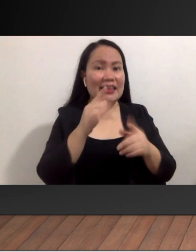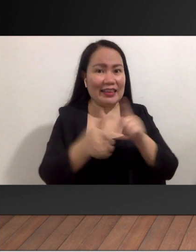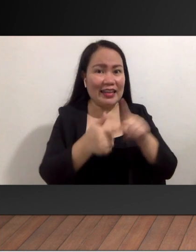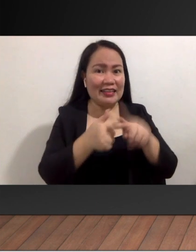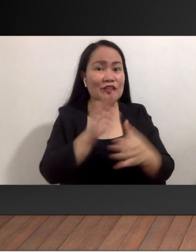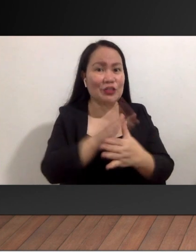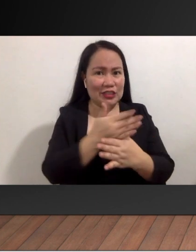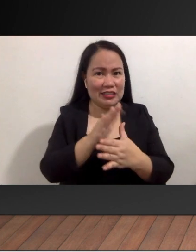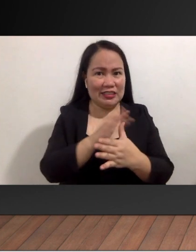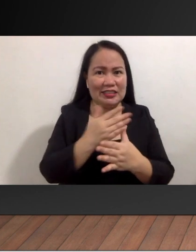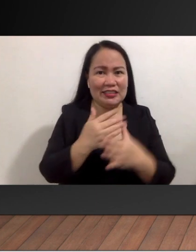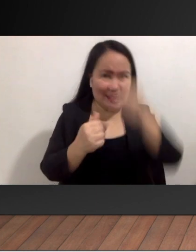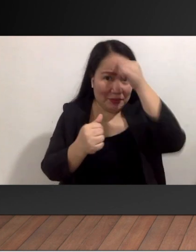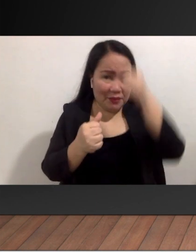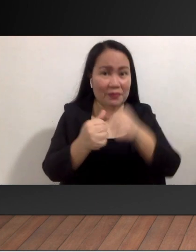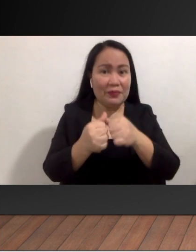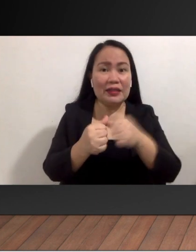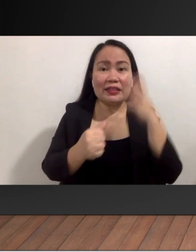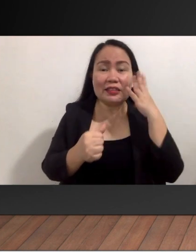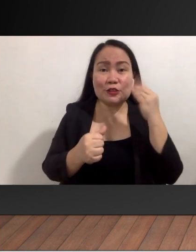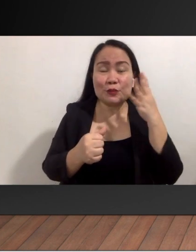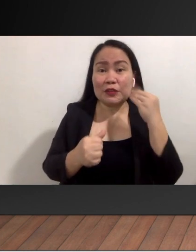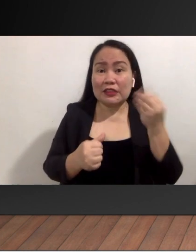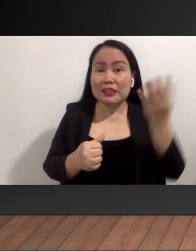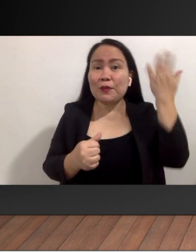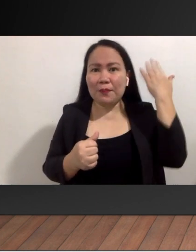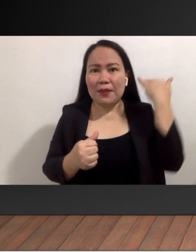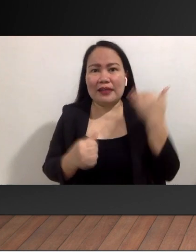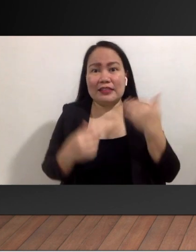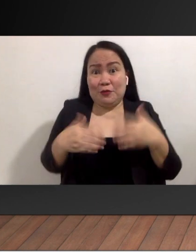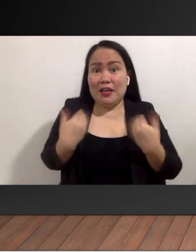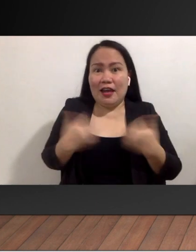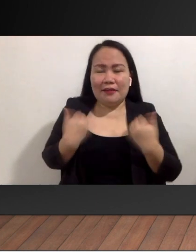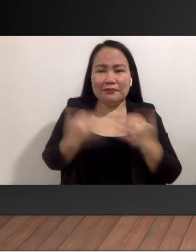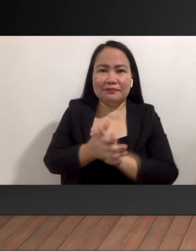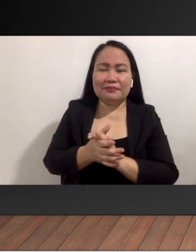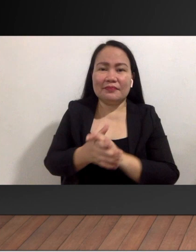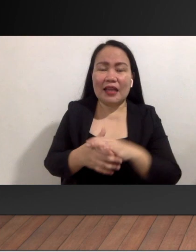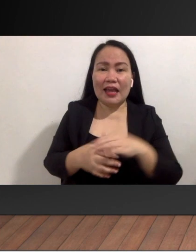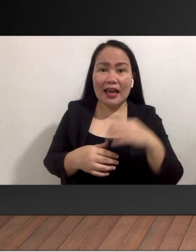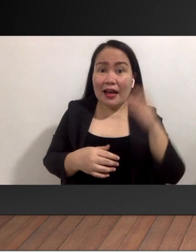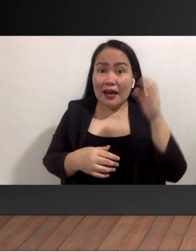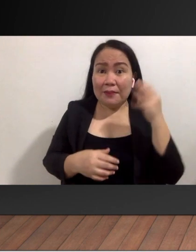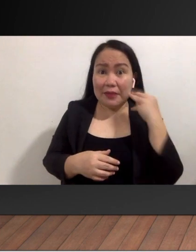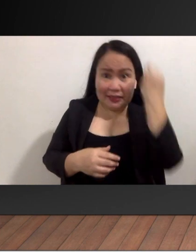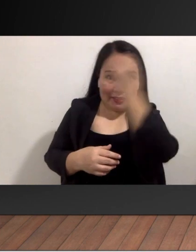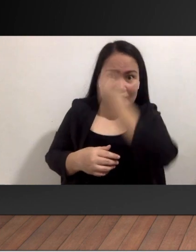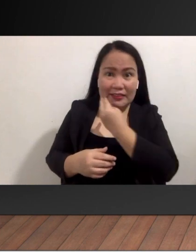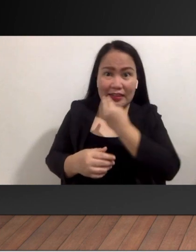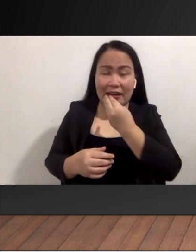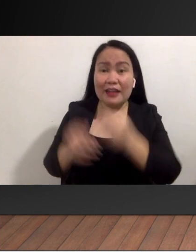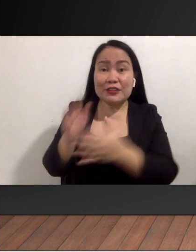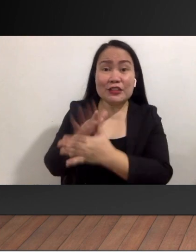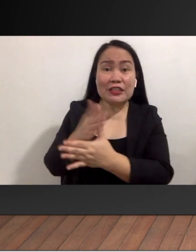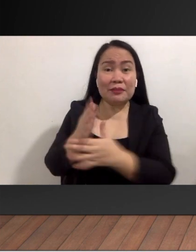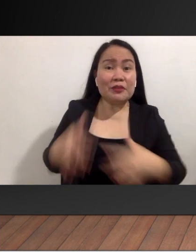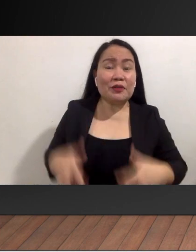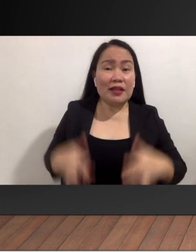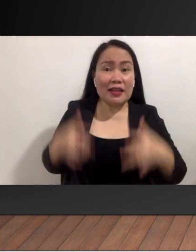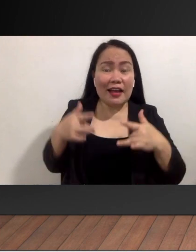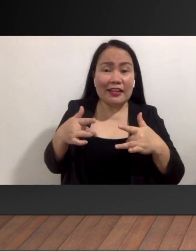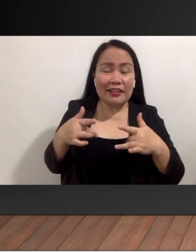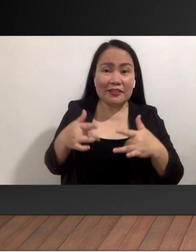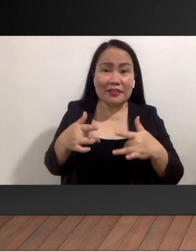their past since they were very young. Maria Clara looks back on her life at Beaterio, or